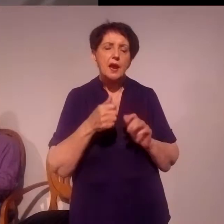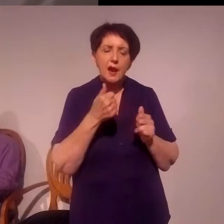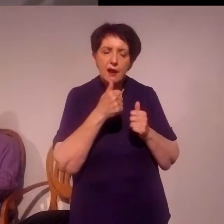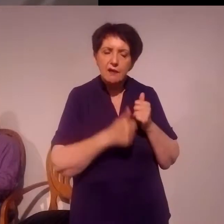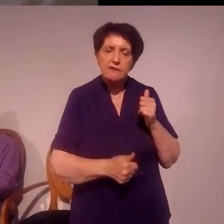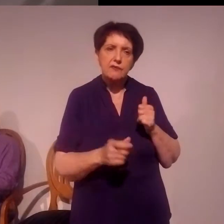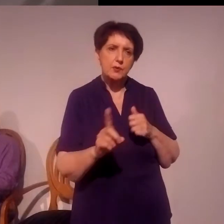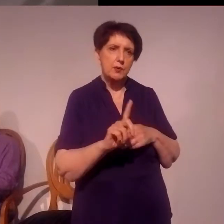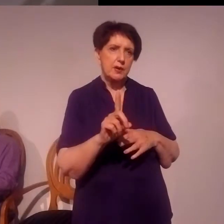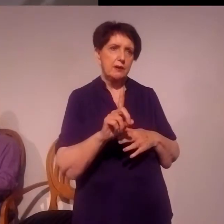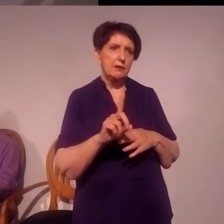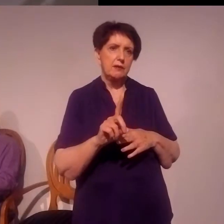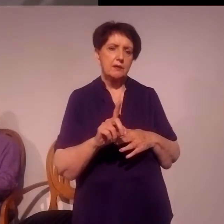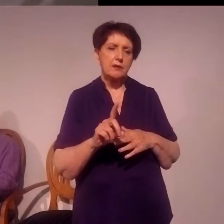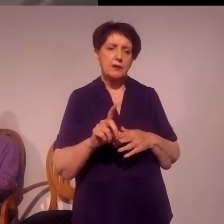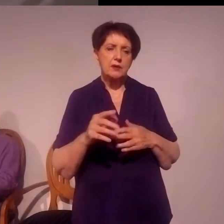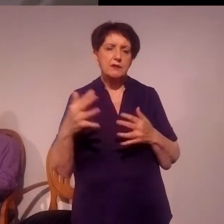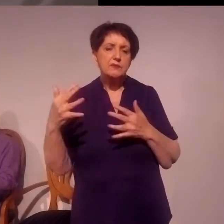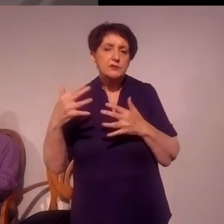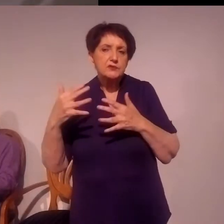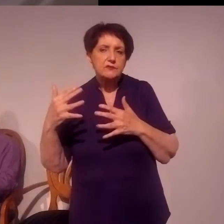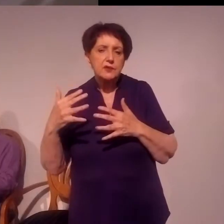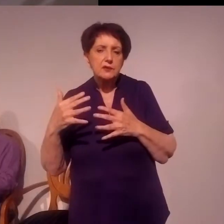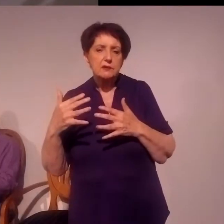everywhere where there's fear,